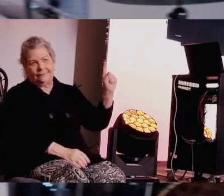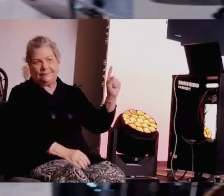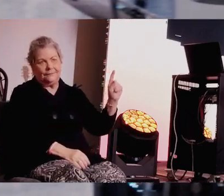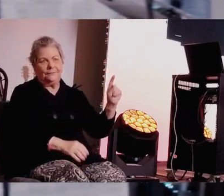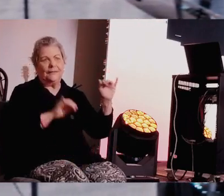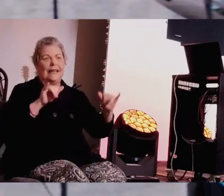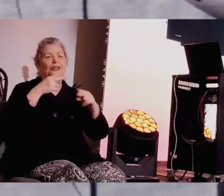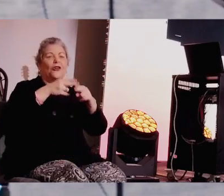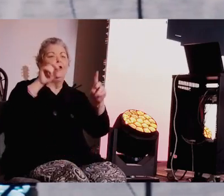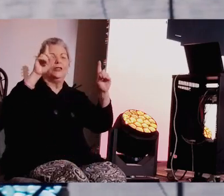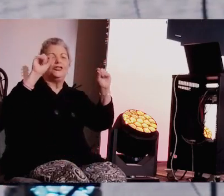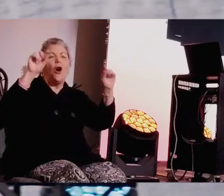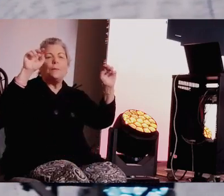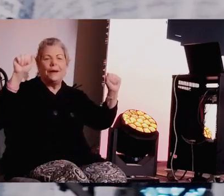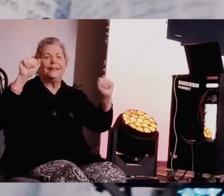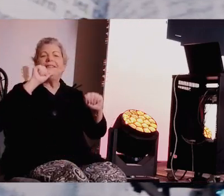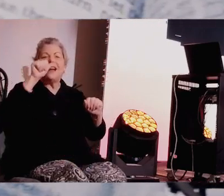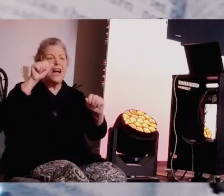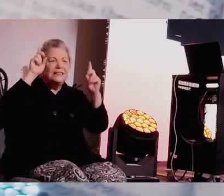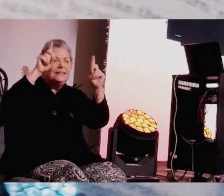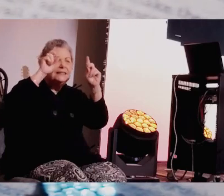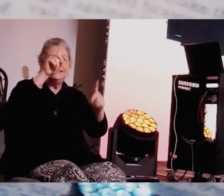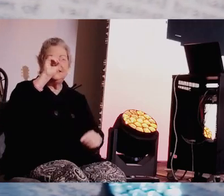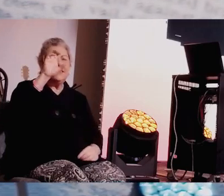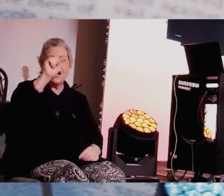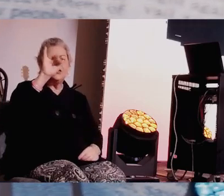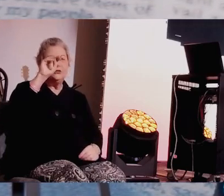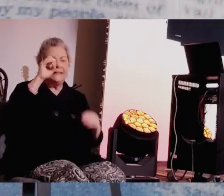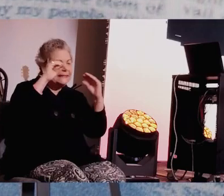These are dogmas. These aren't doctrinal issues.